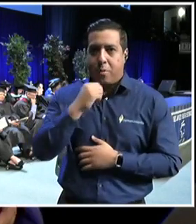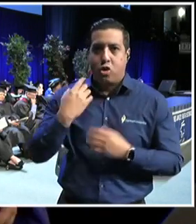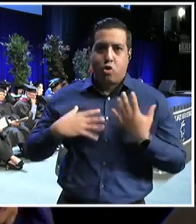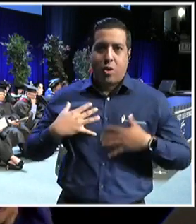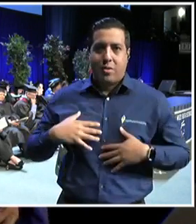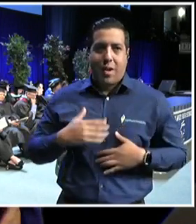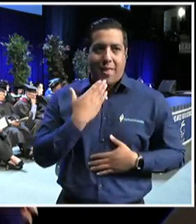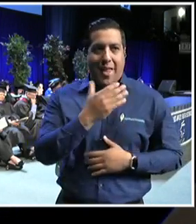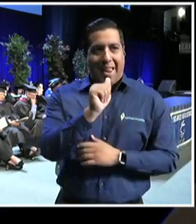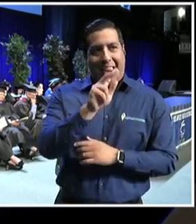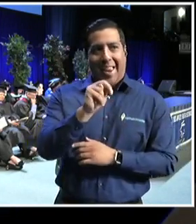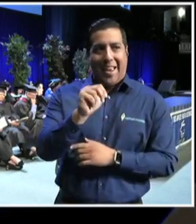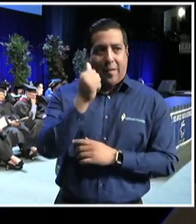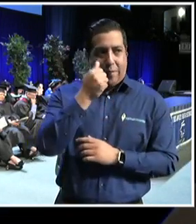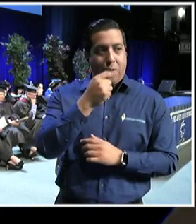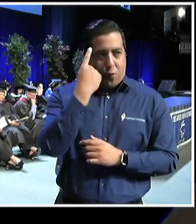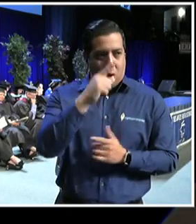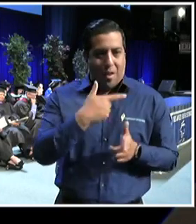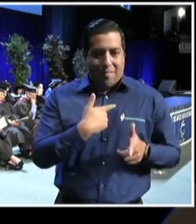borrow your dress.